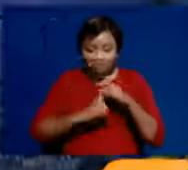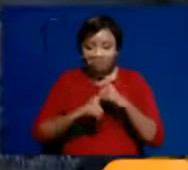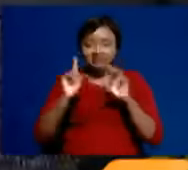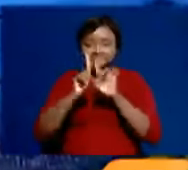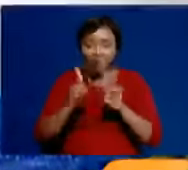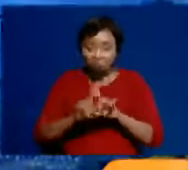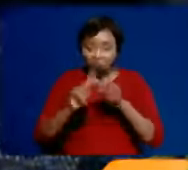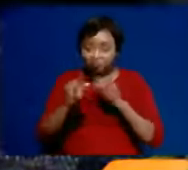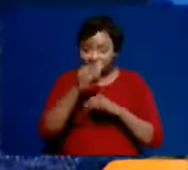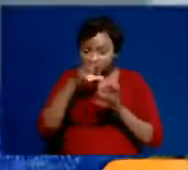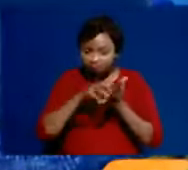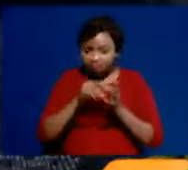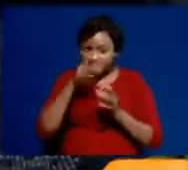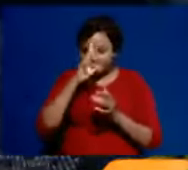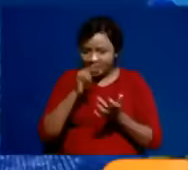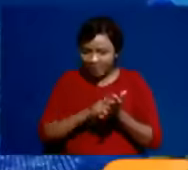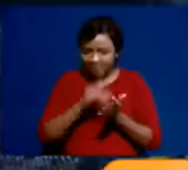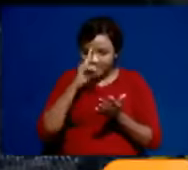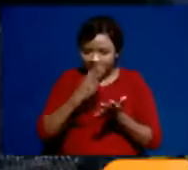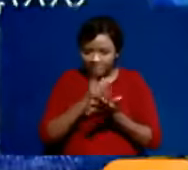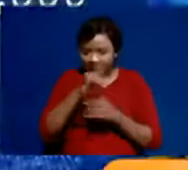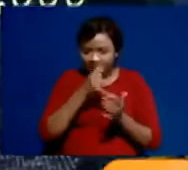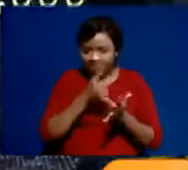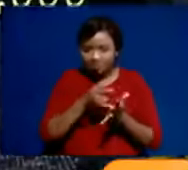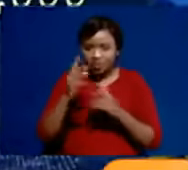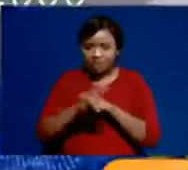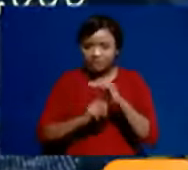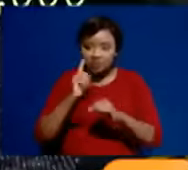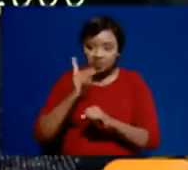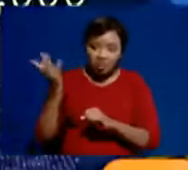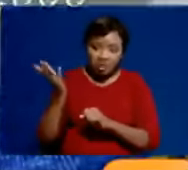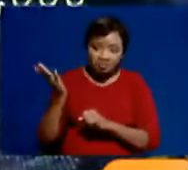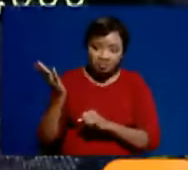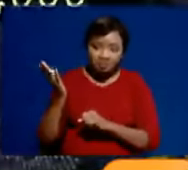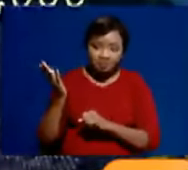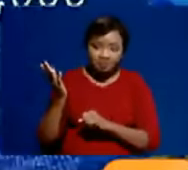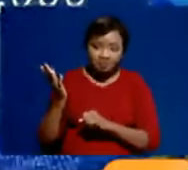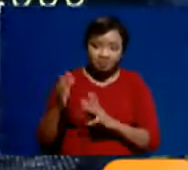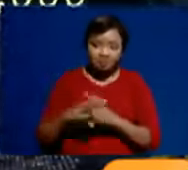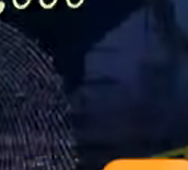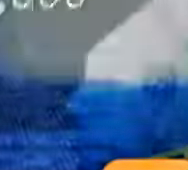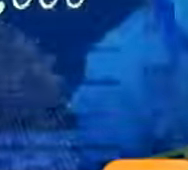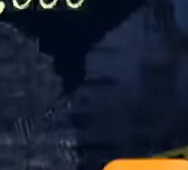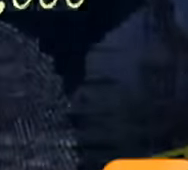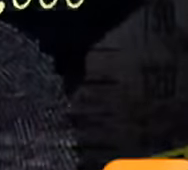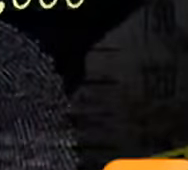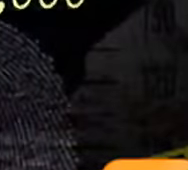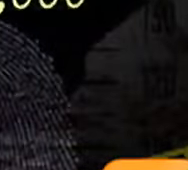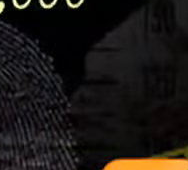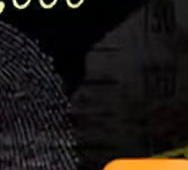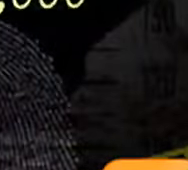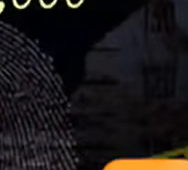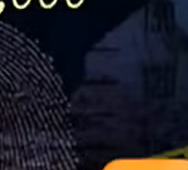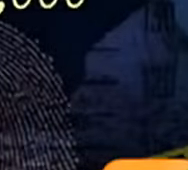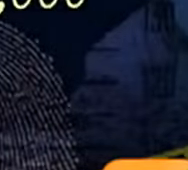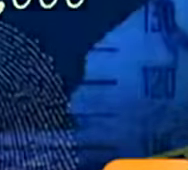the police believe they were involved in is a robbery in Githunguri area of Kiambu, where four occupants of a car broke into rental apartments